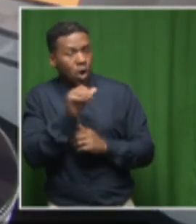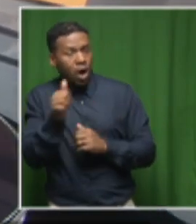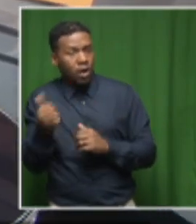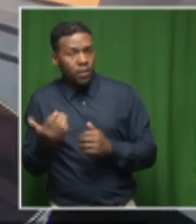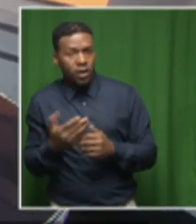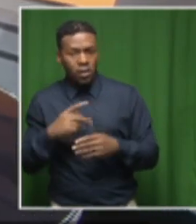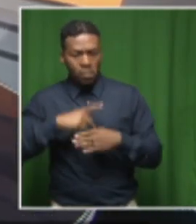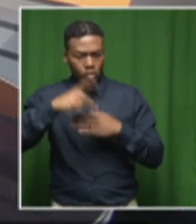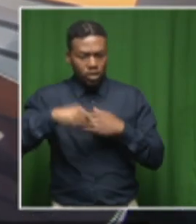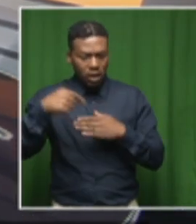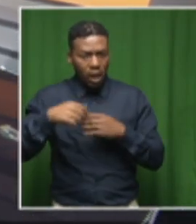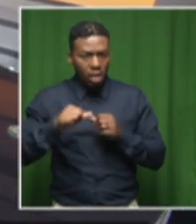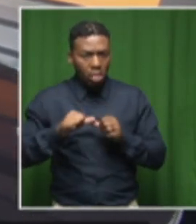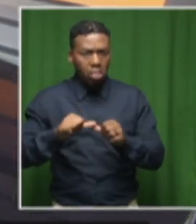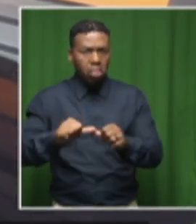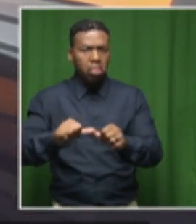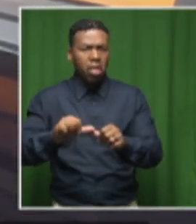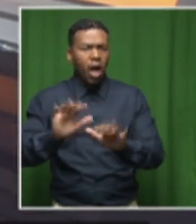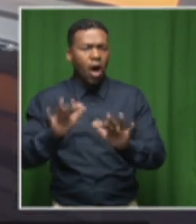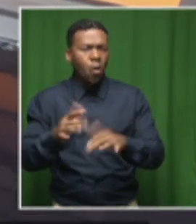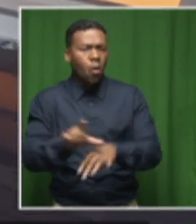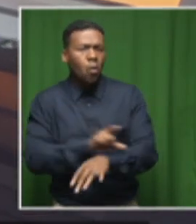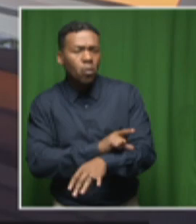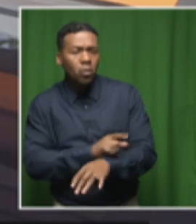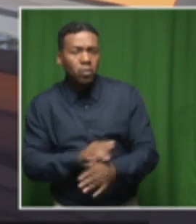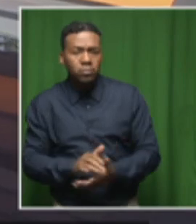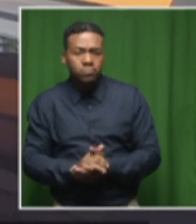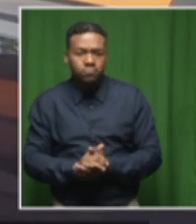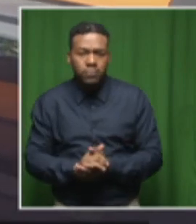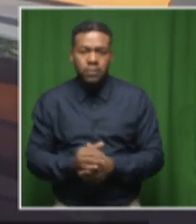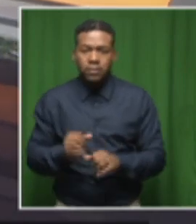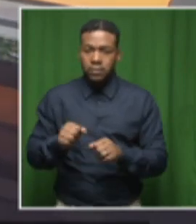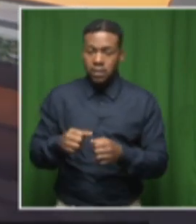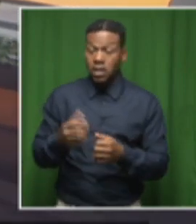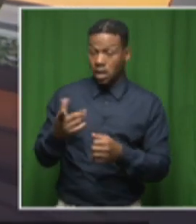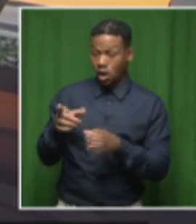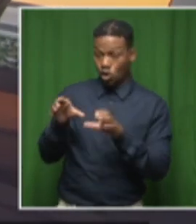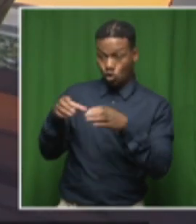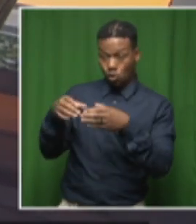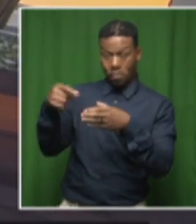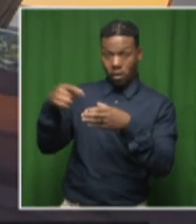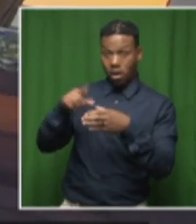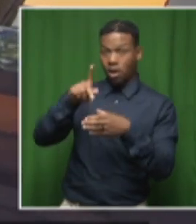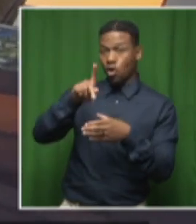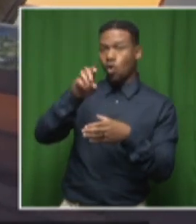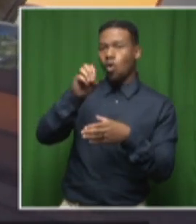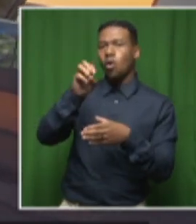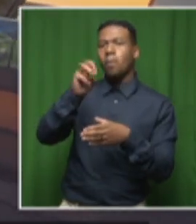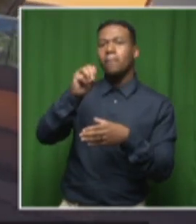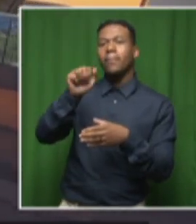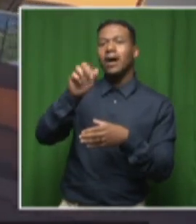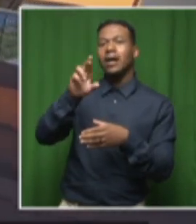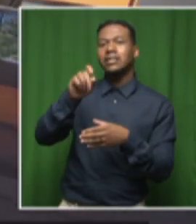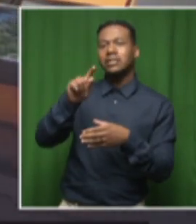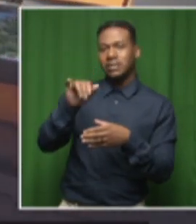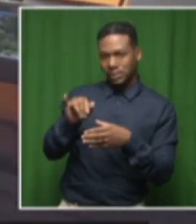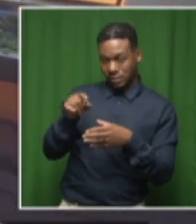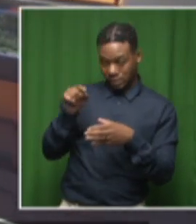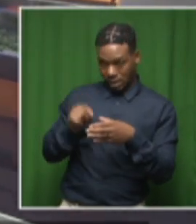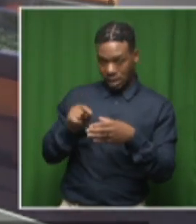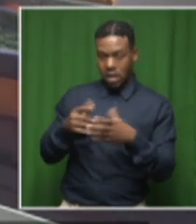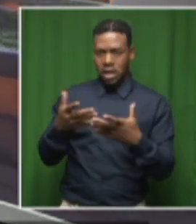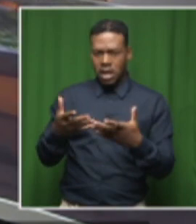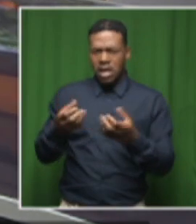So we've got the Komati group, and they're citrus farmers themselves. So they're responsible in the partnership for bringing the